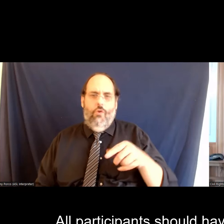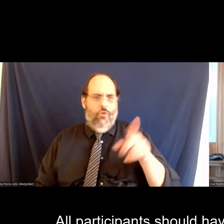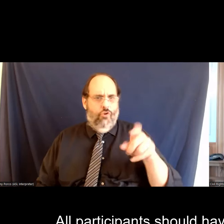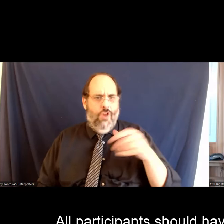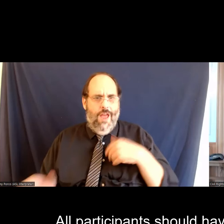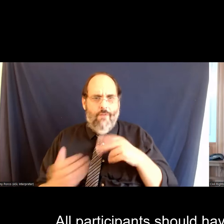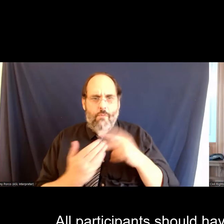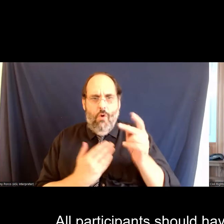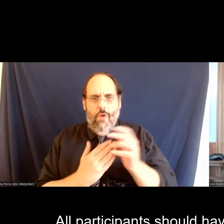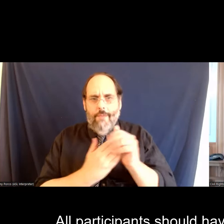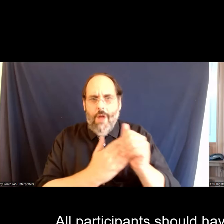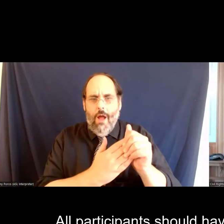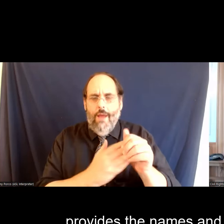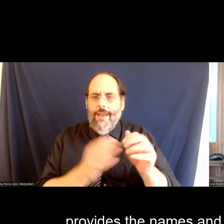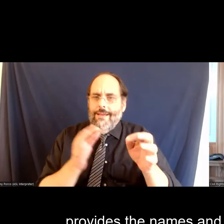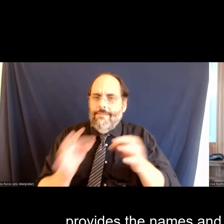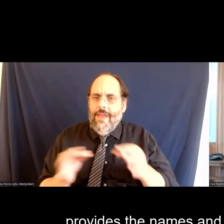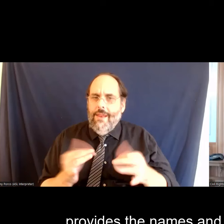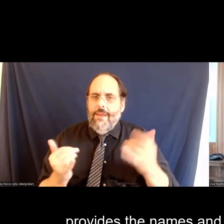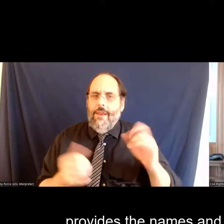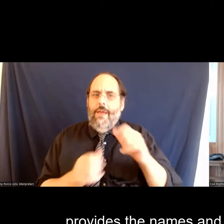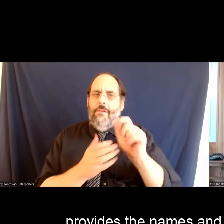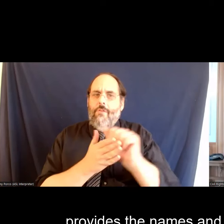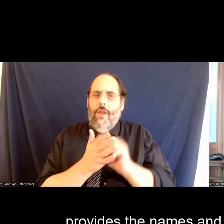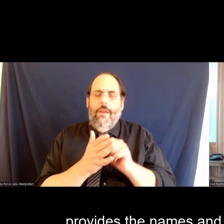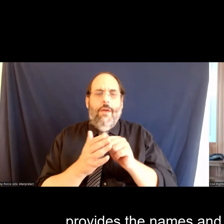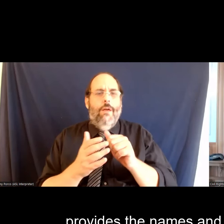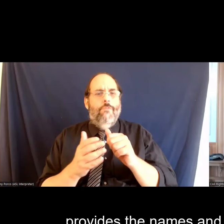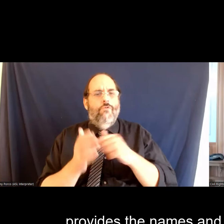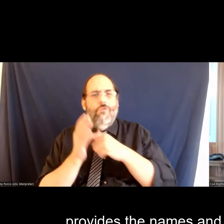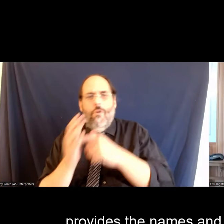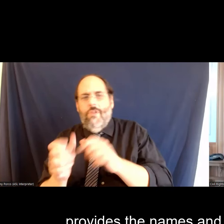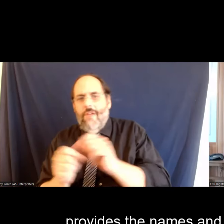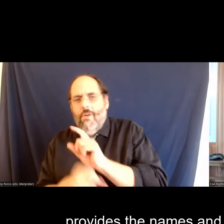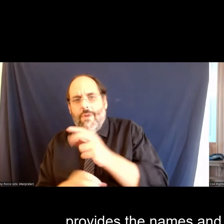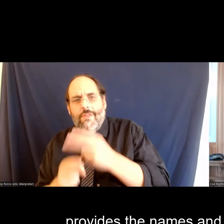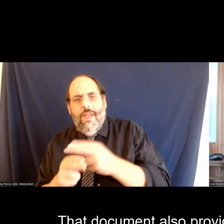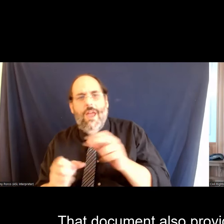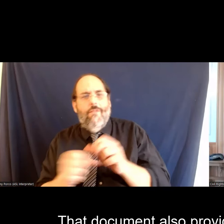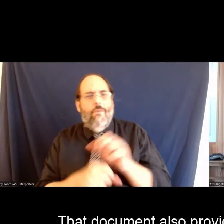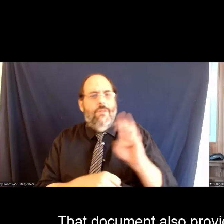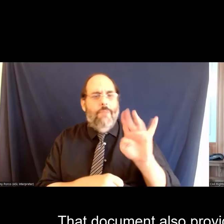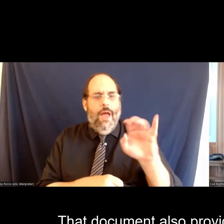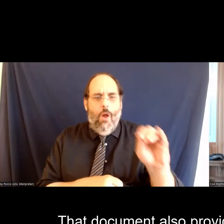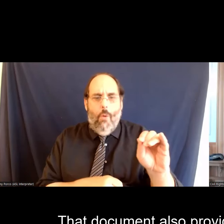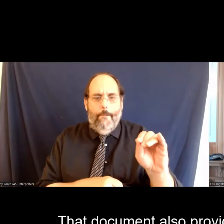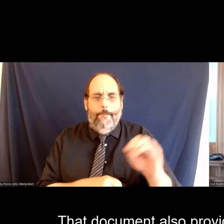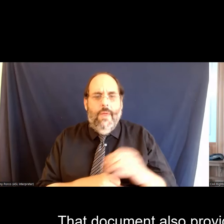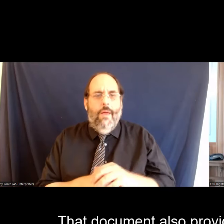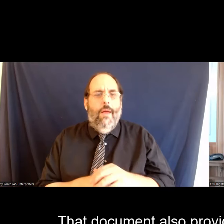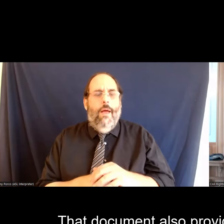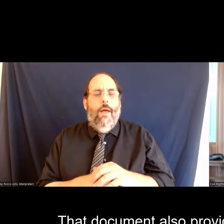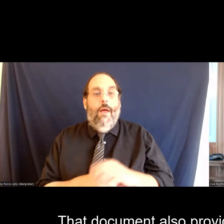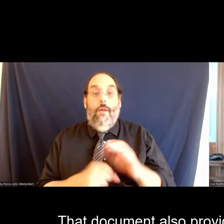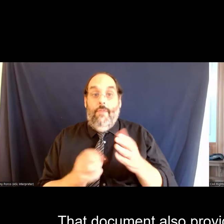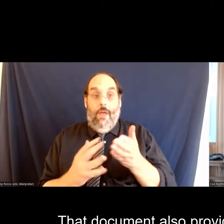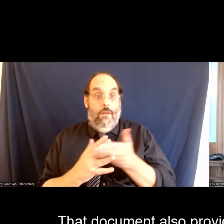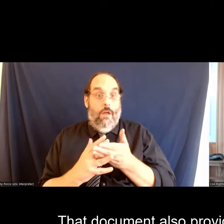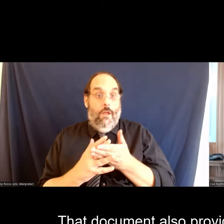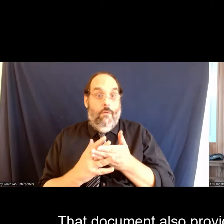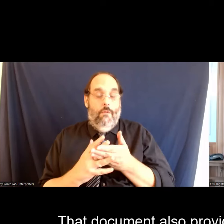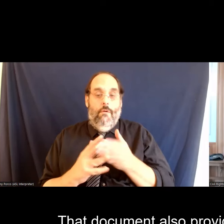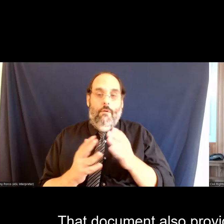that details today's agenda and provides the names and biographies of all of our speakers. That document also provides